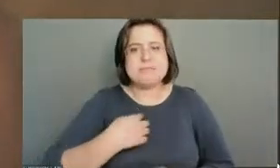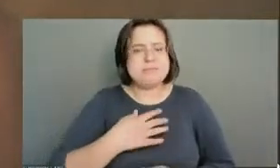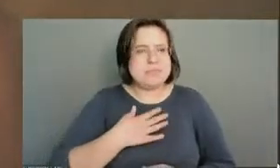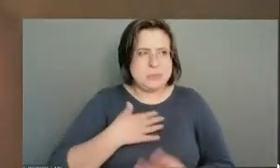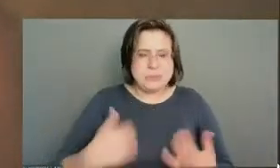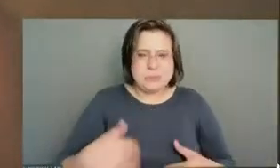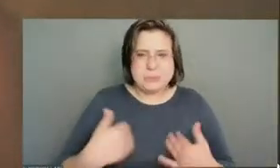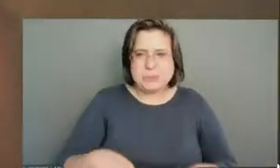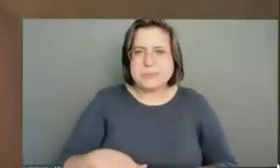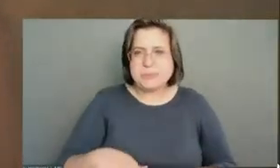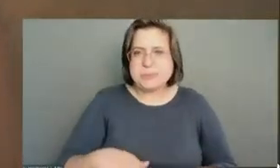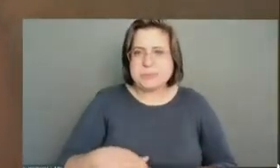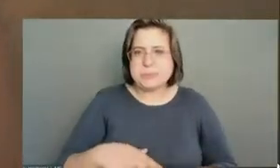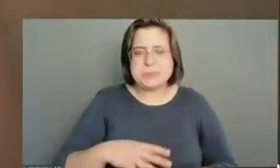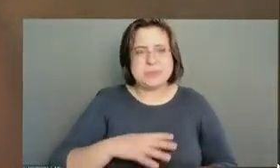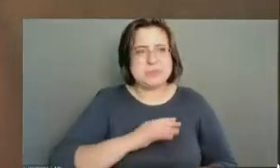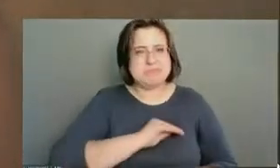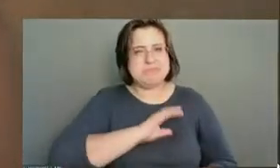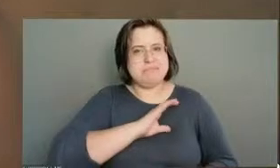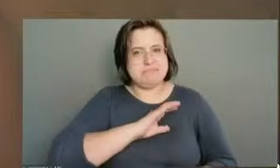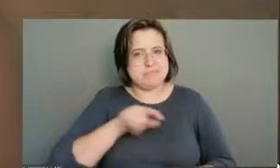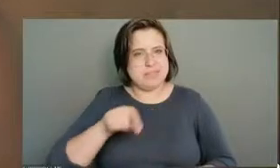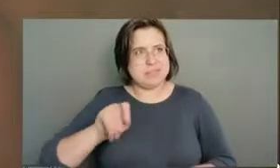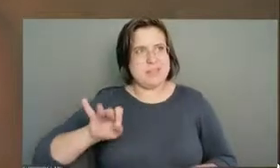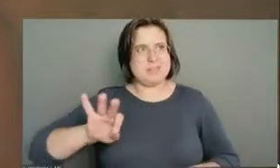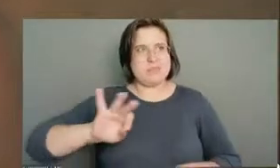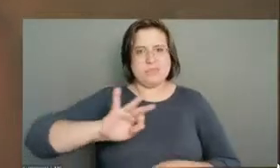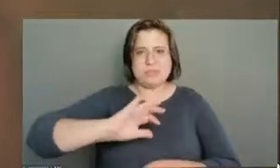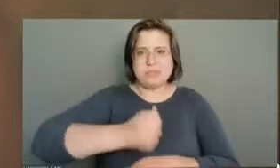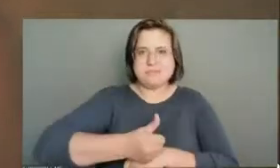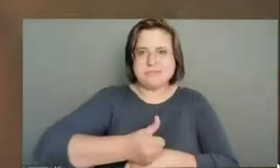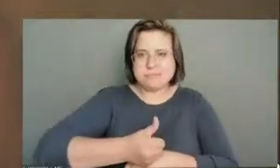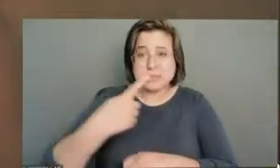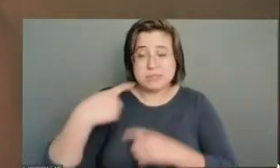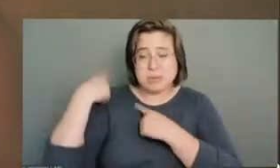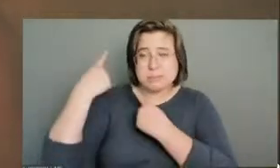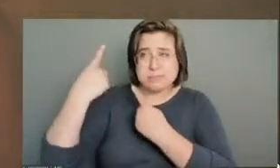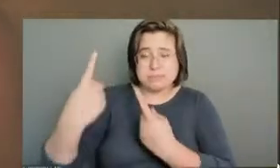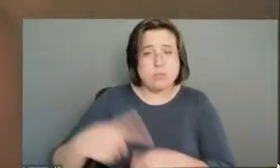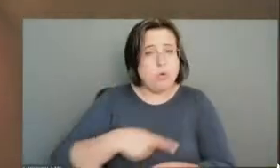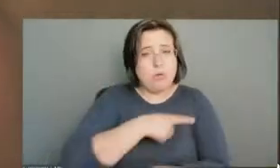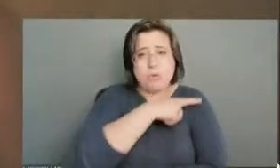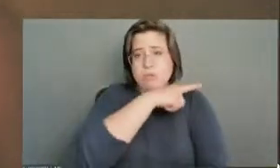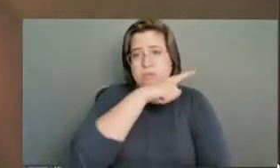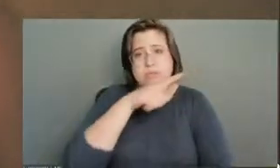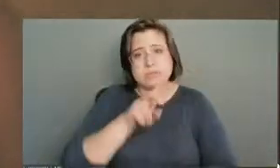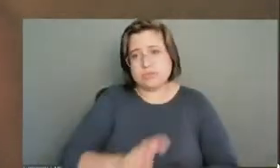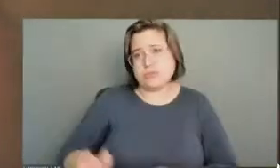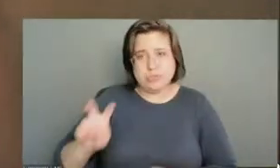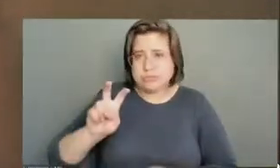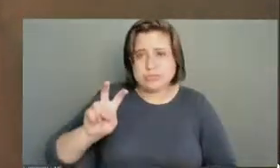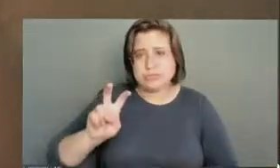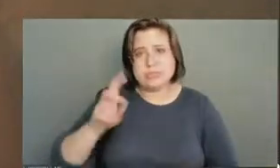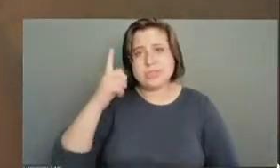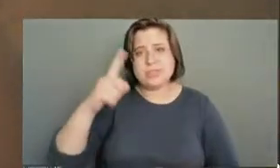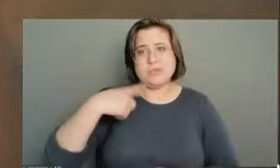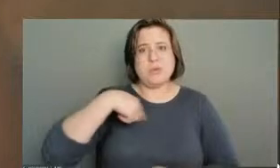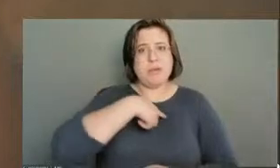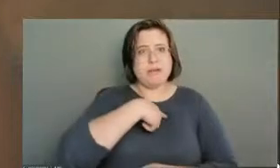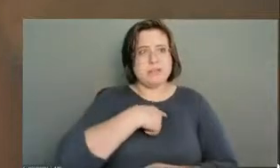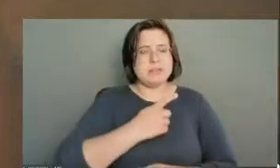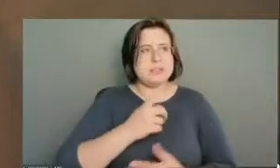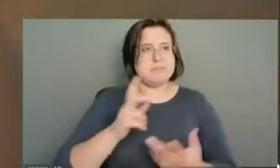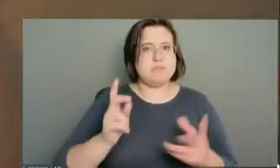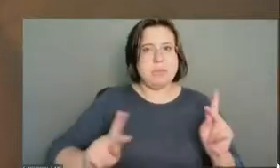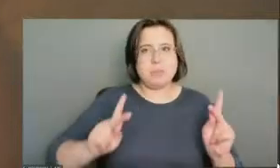that this task force exists, because it's been a long journey in order for us to have our voices heard. So I really